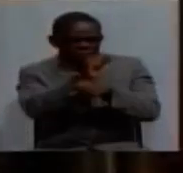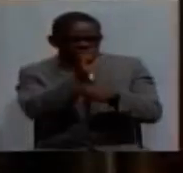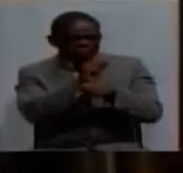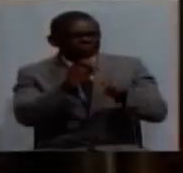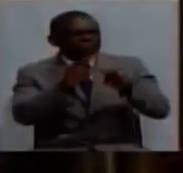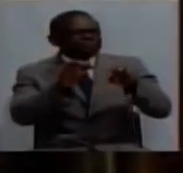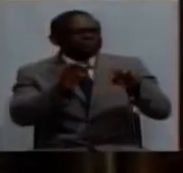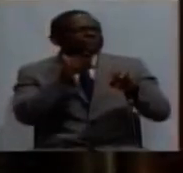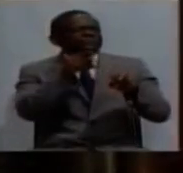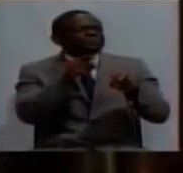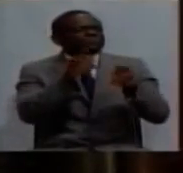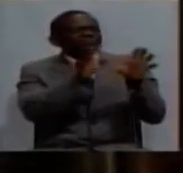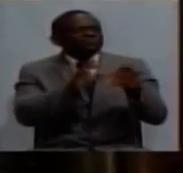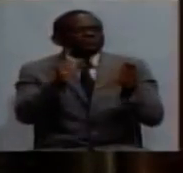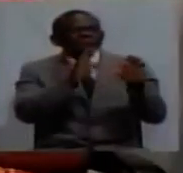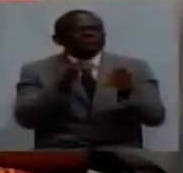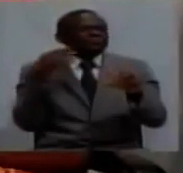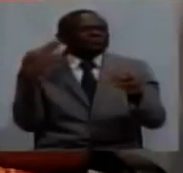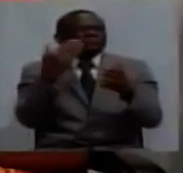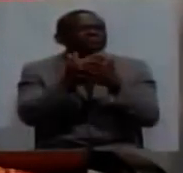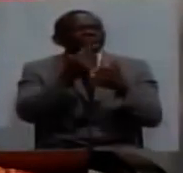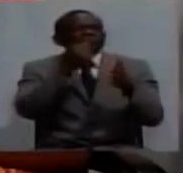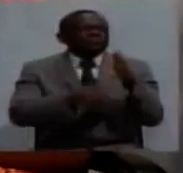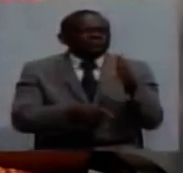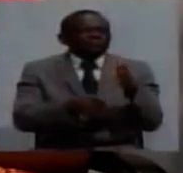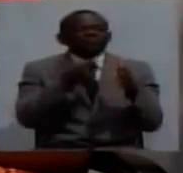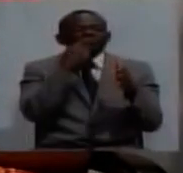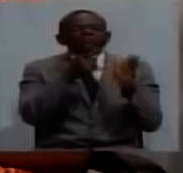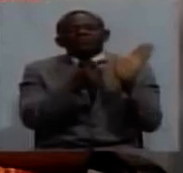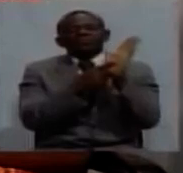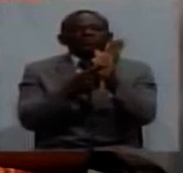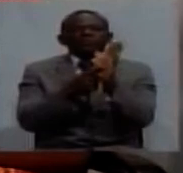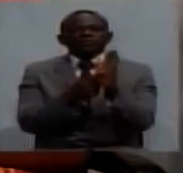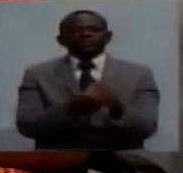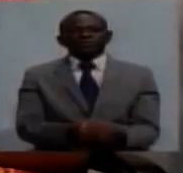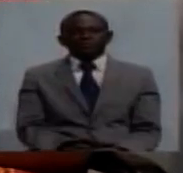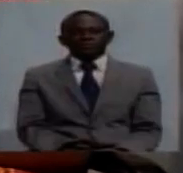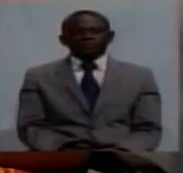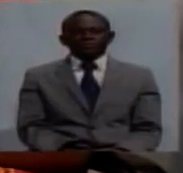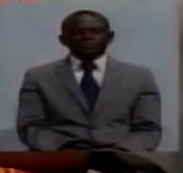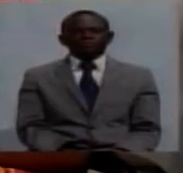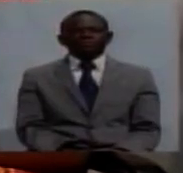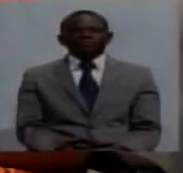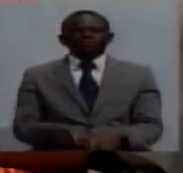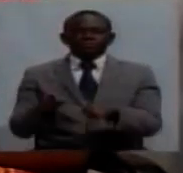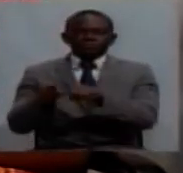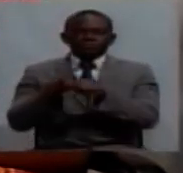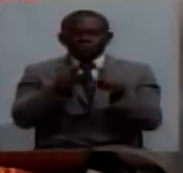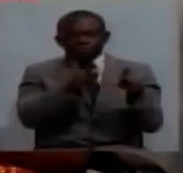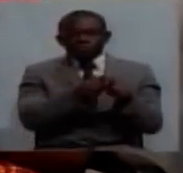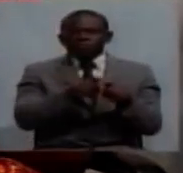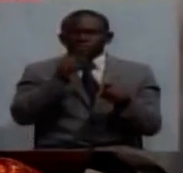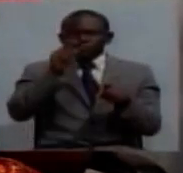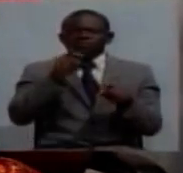And the question is that having a positive impact on health and nutrition, for example, and the well-being of the